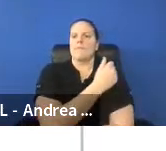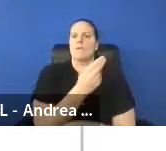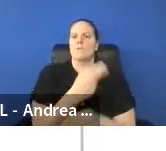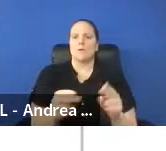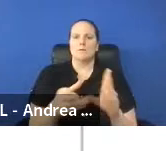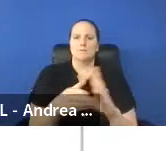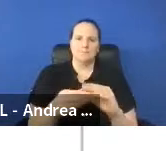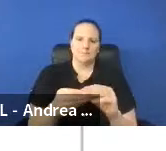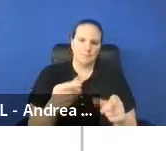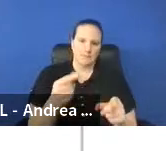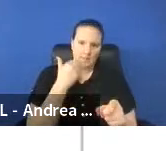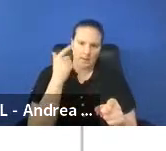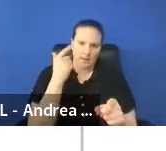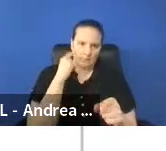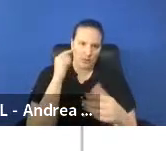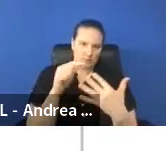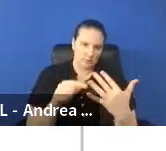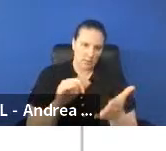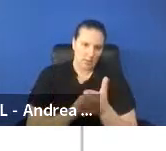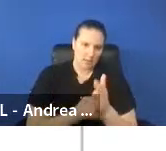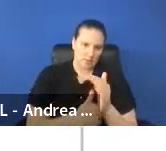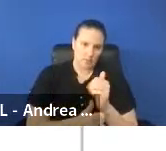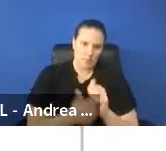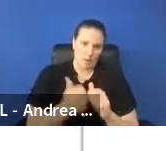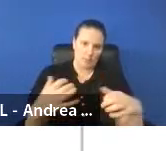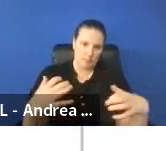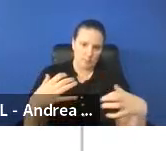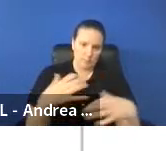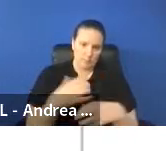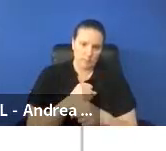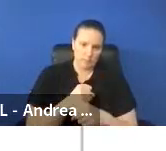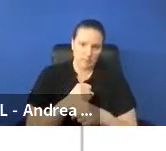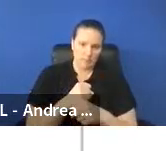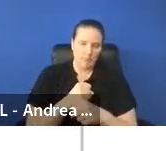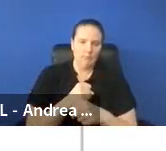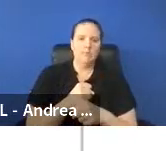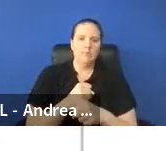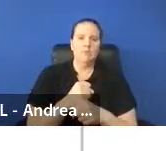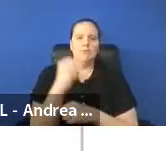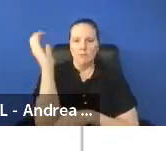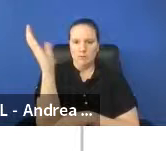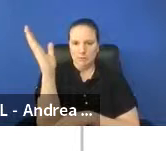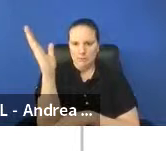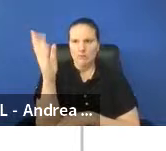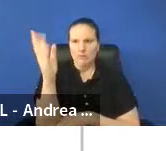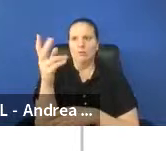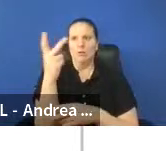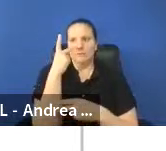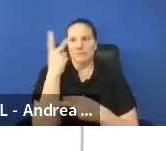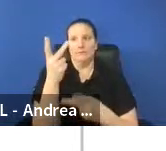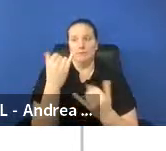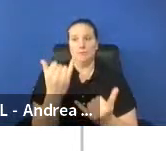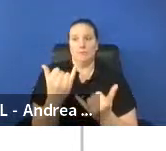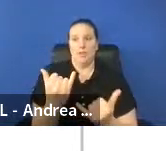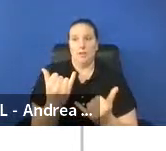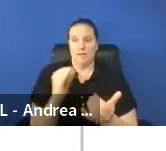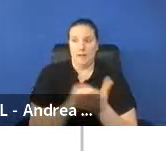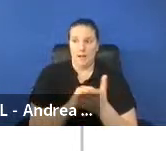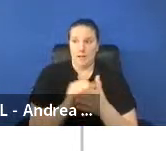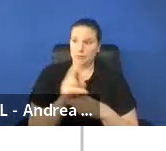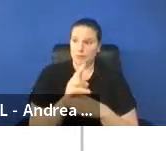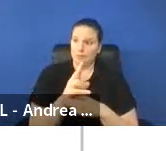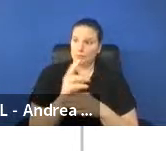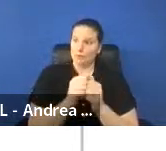this detail. This is probably the most concise and consumable presentation of schedule that I've seen to date, something that I can use with the